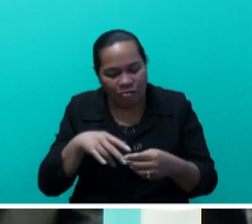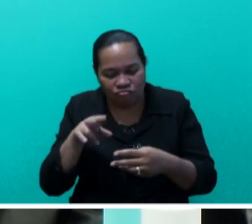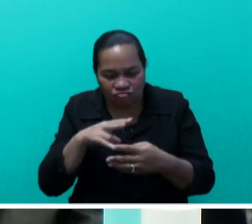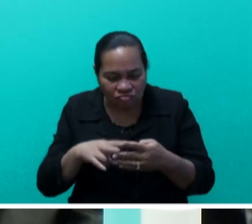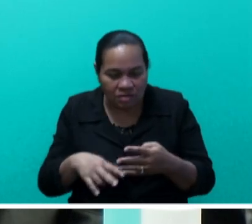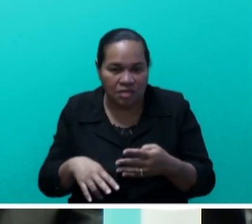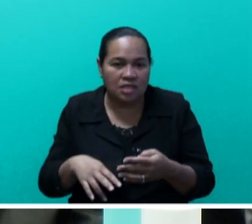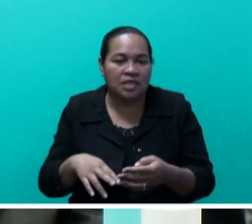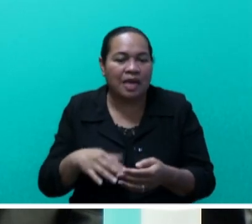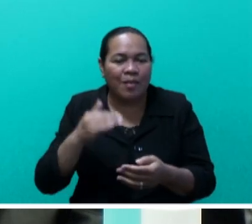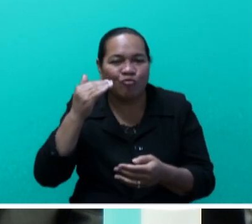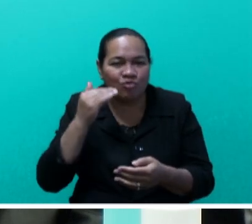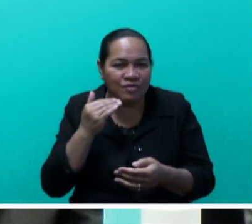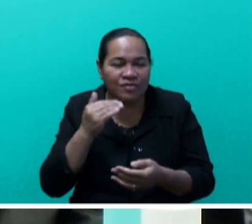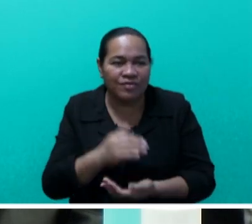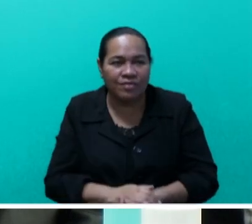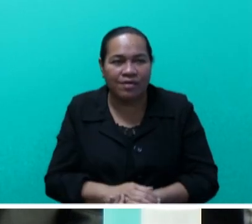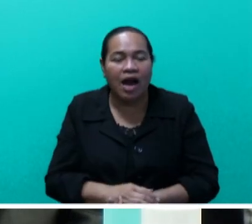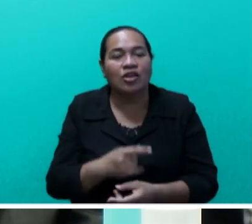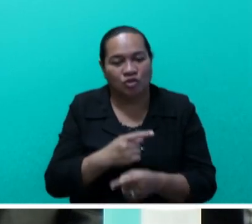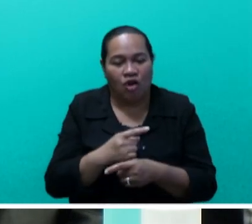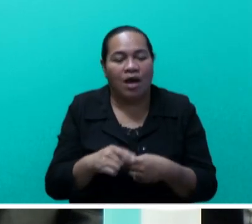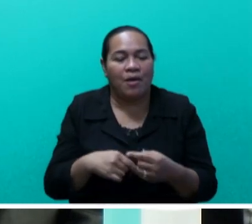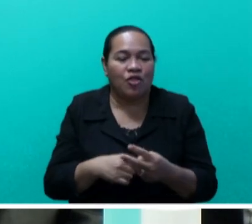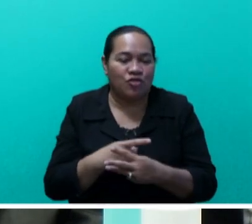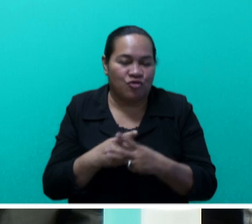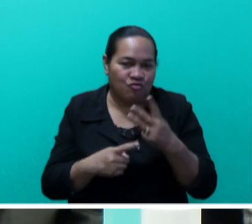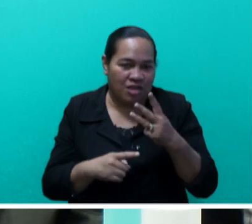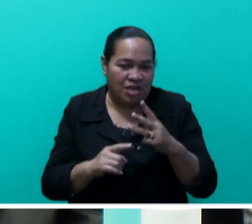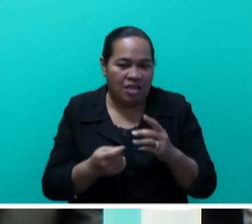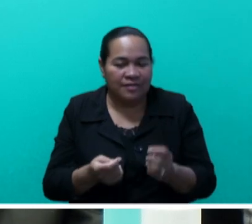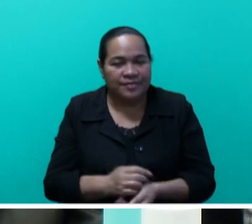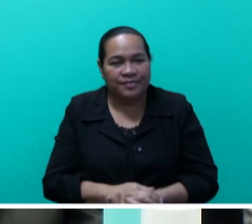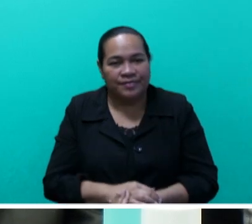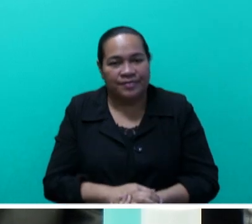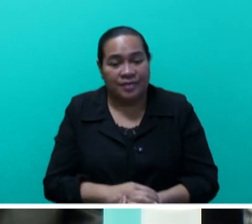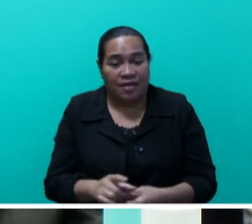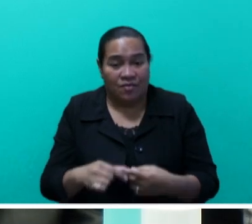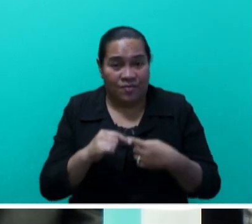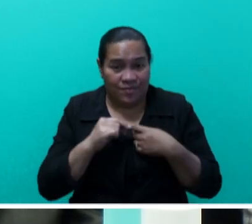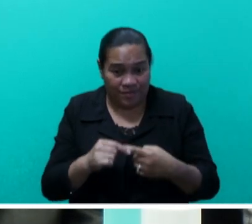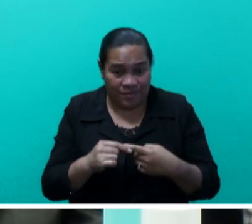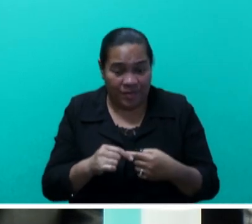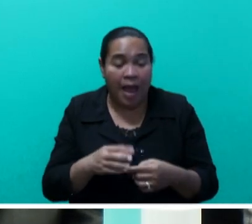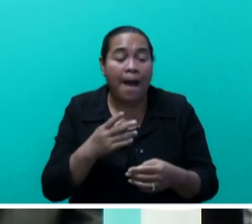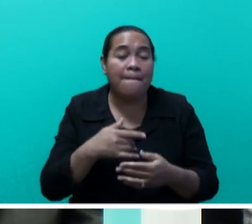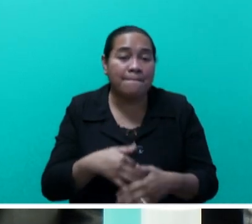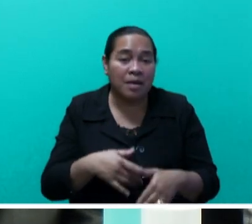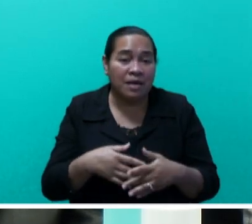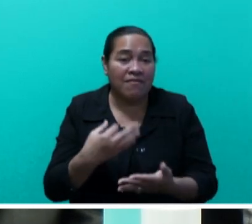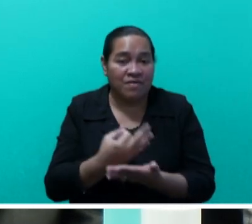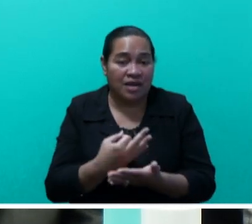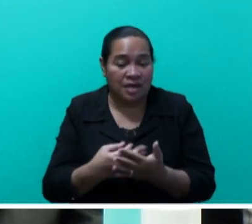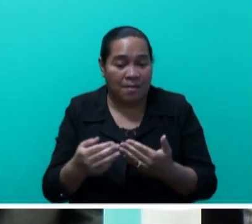very briefly talk about those three reform areas. Reform area one, public financial management